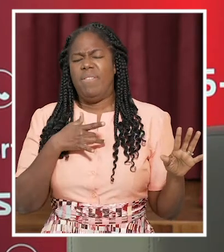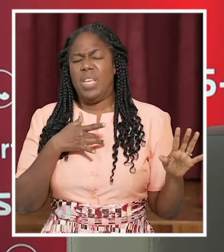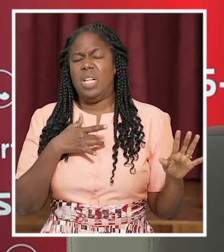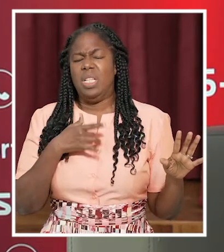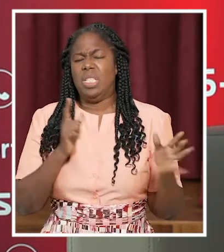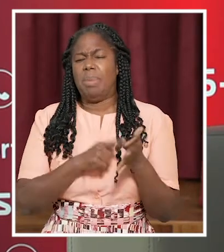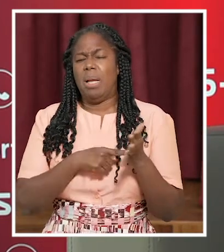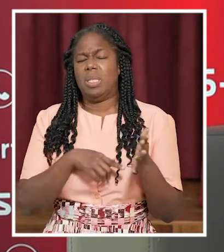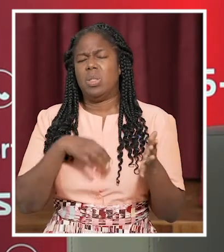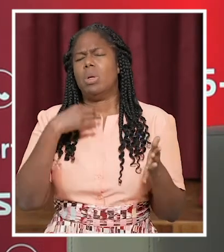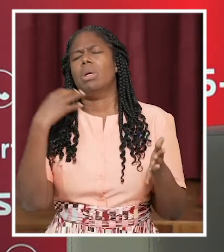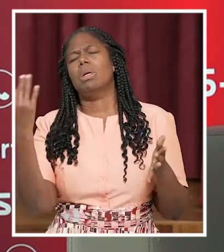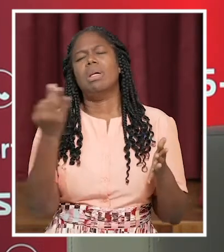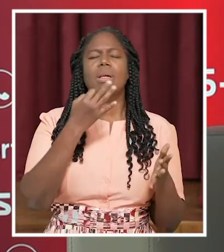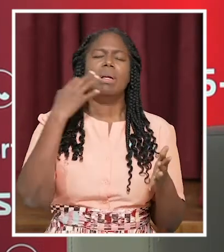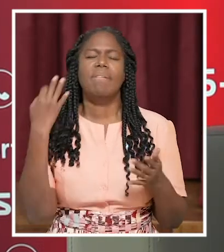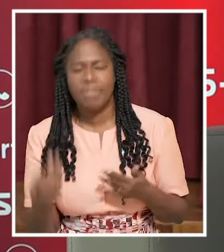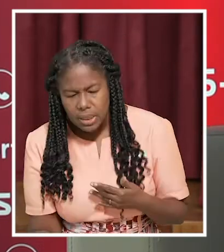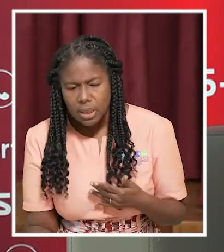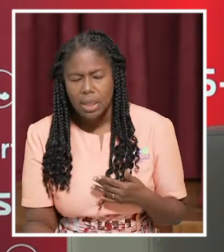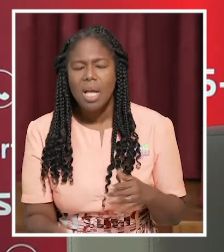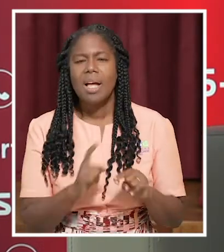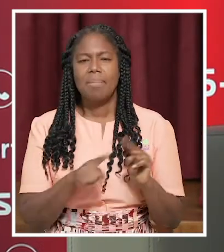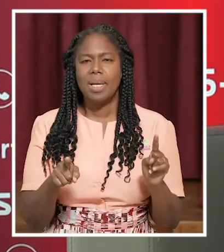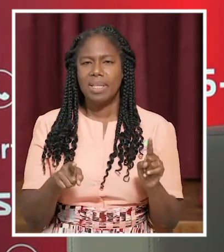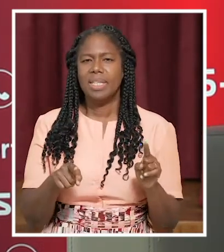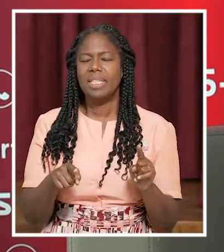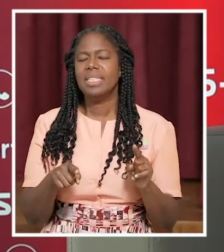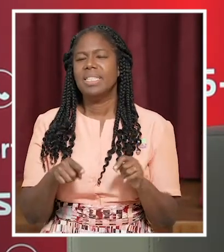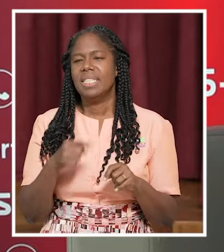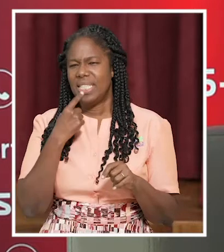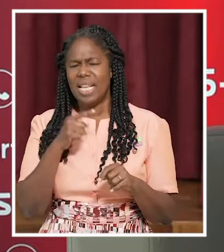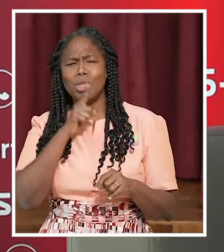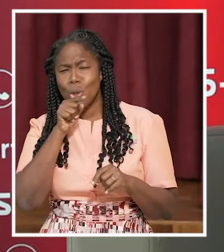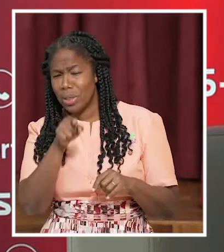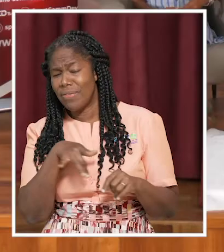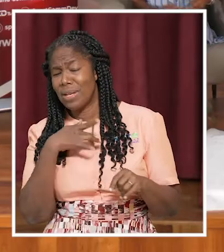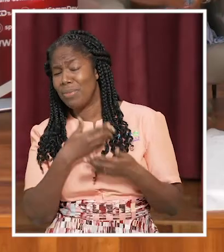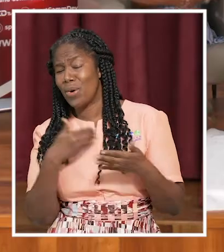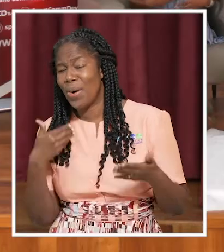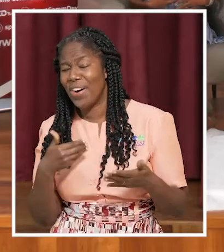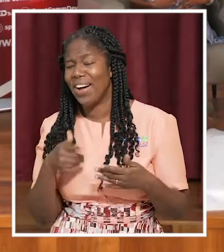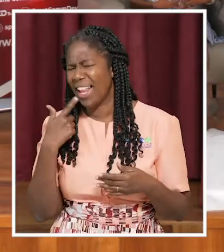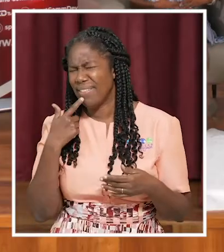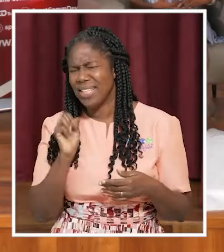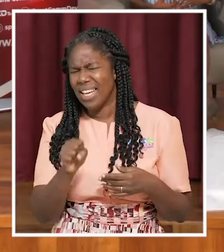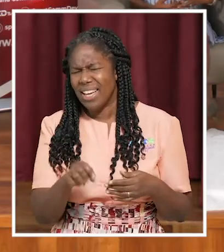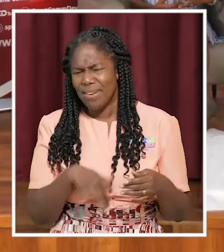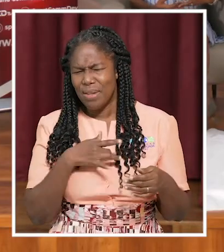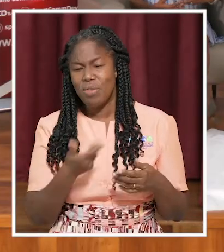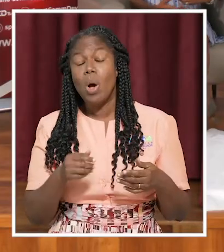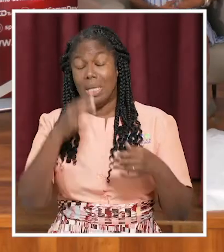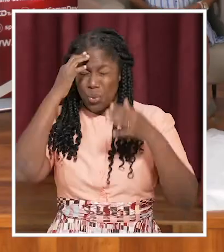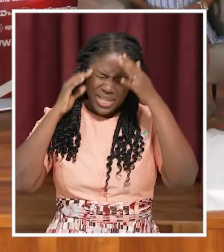I take a deep breath one time, No, well, I'm sure you have felt it before. I didn't know You it was feel anxiety. you're I would sweating have and felt